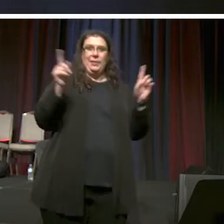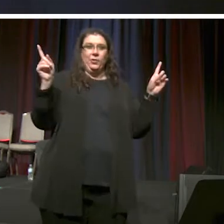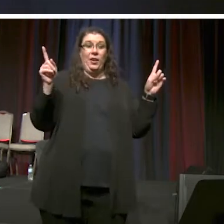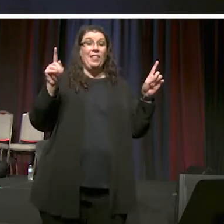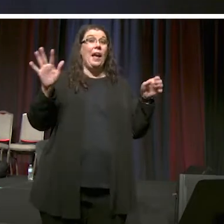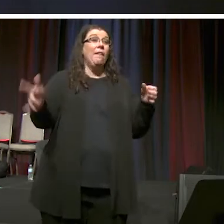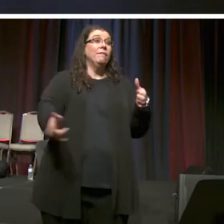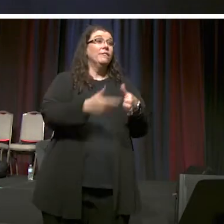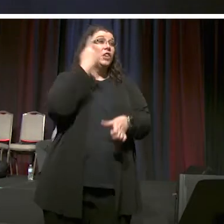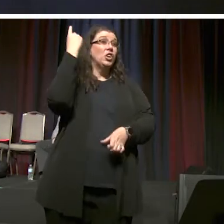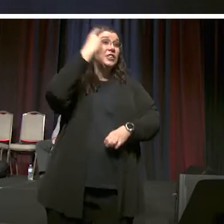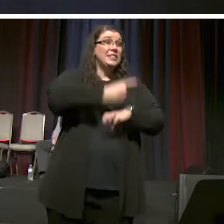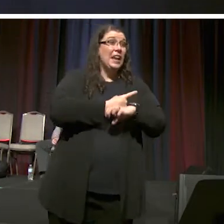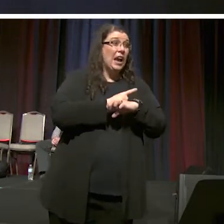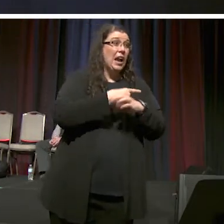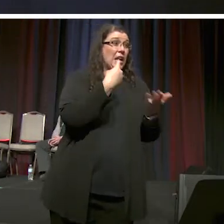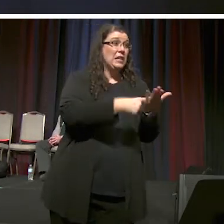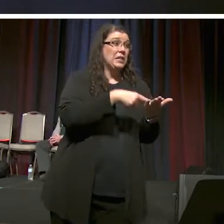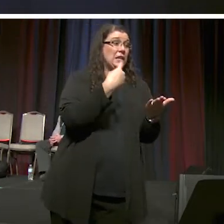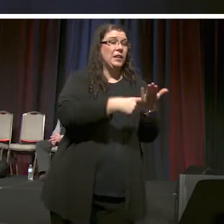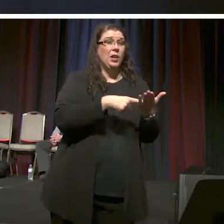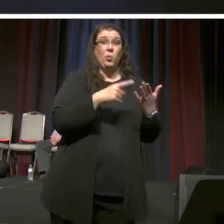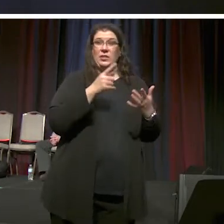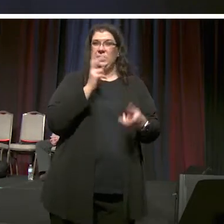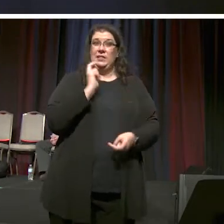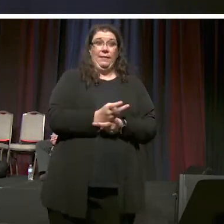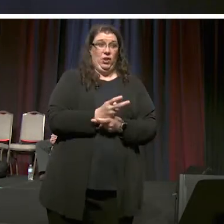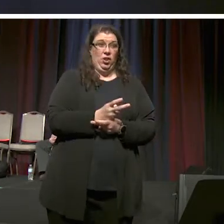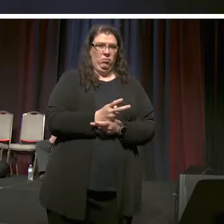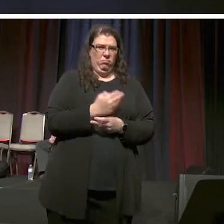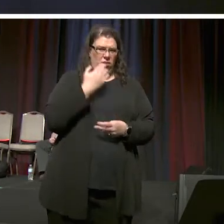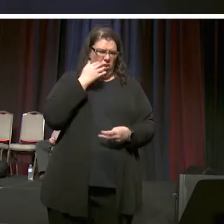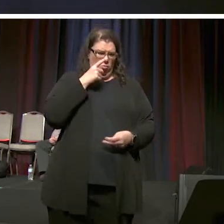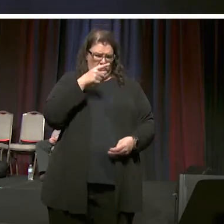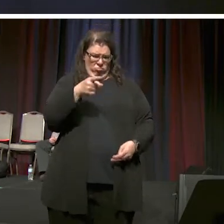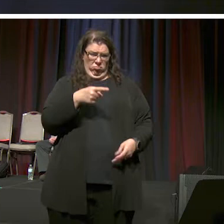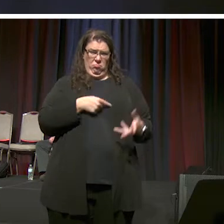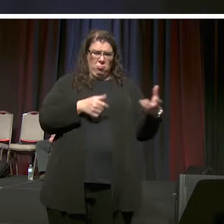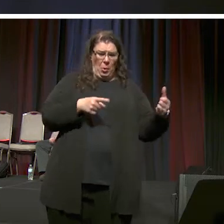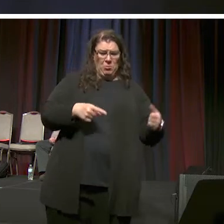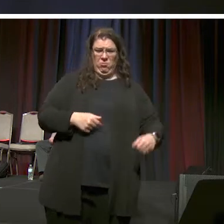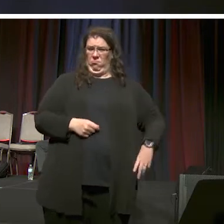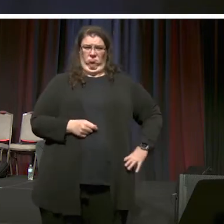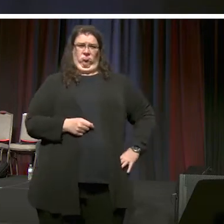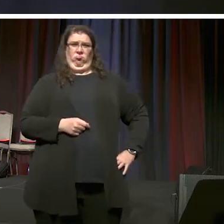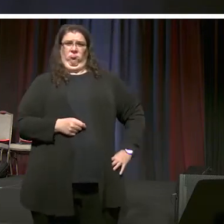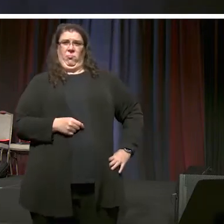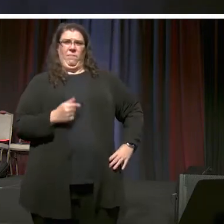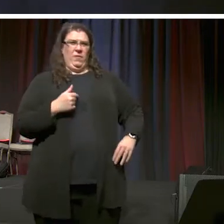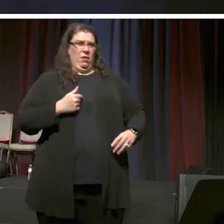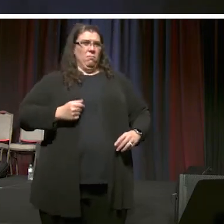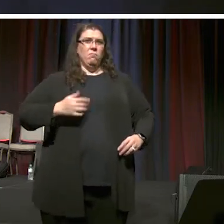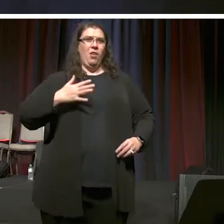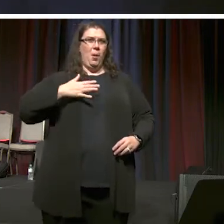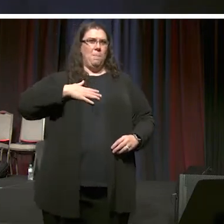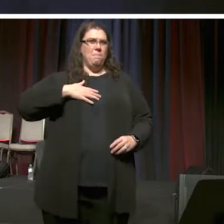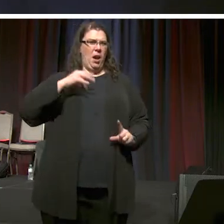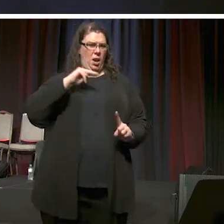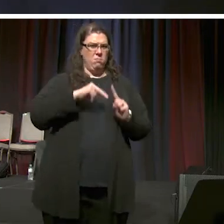difficult meeting. We didn't know each other. We didn't trust each other. Everyone was sort of articulating their points of